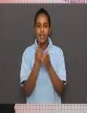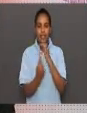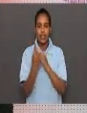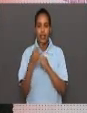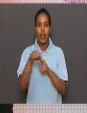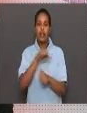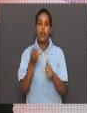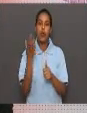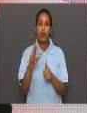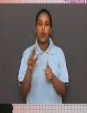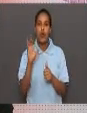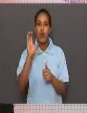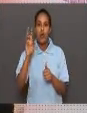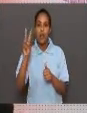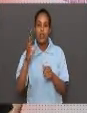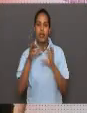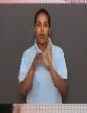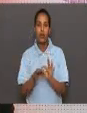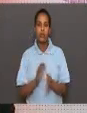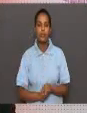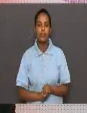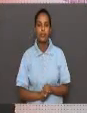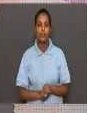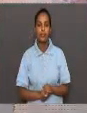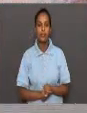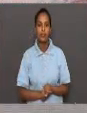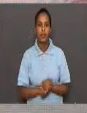a single atom or covalent bond.